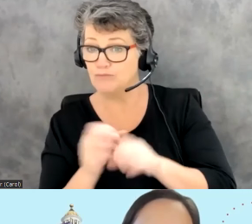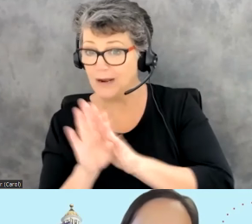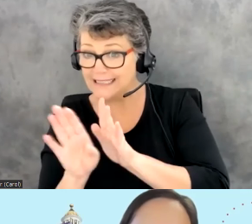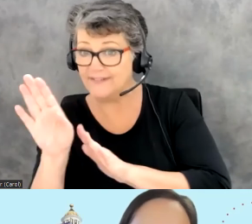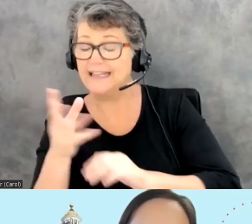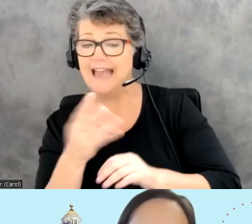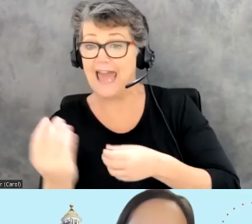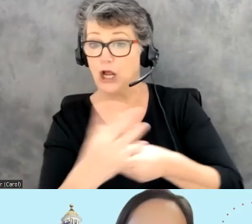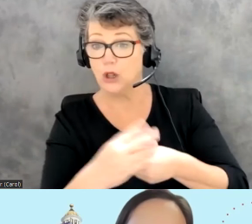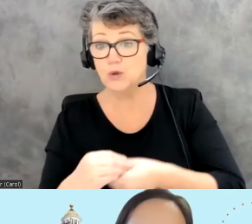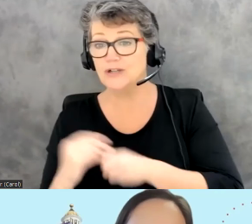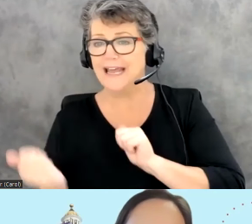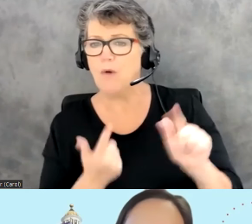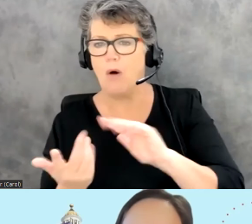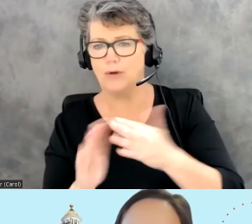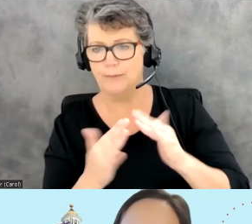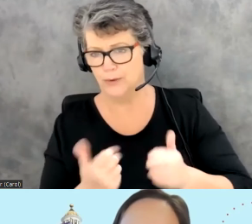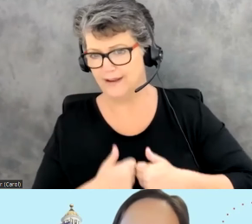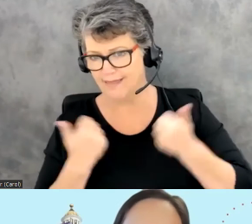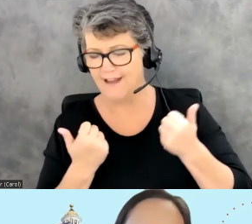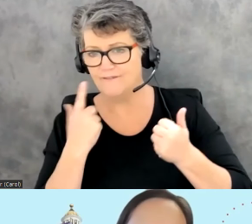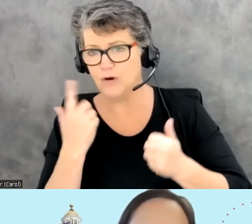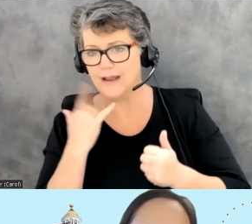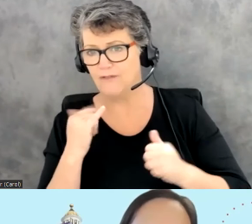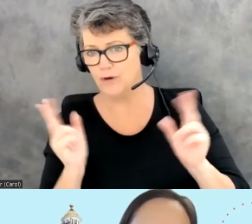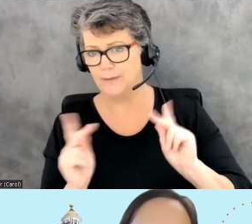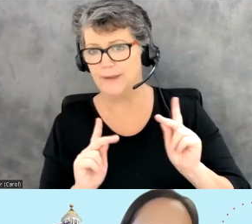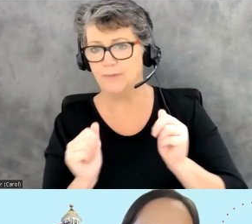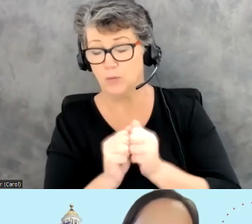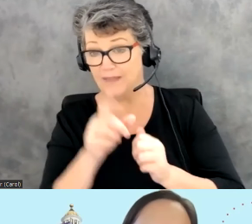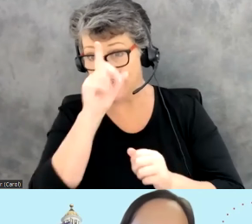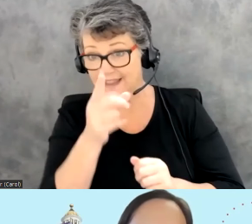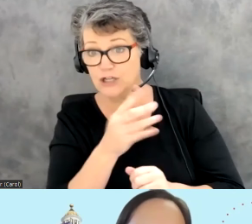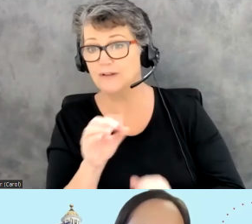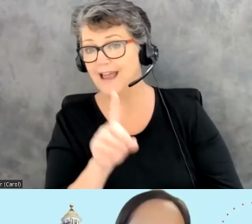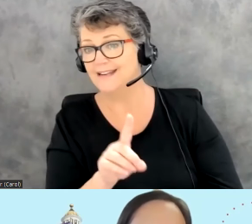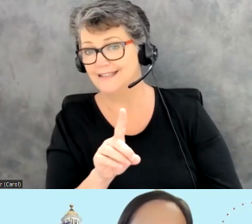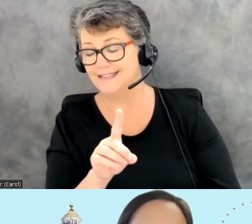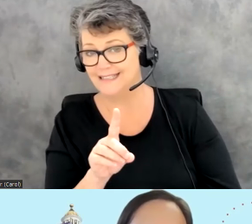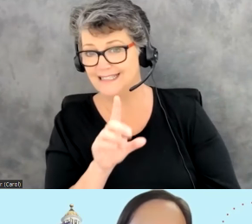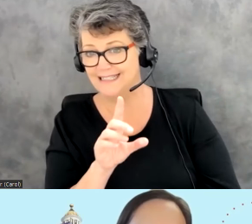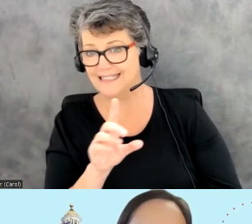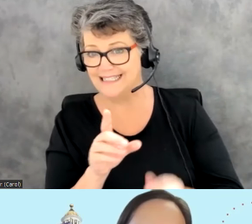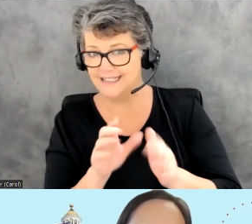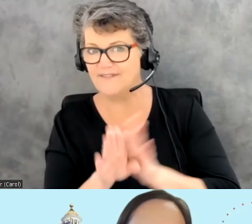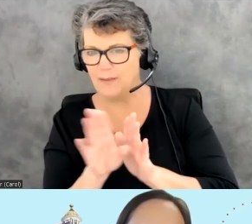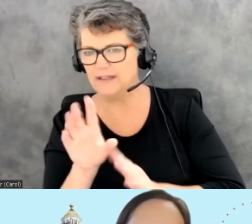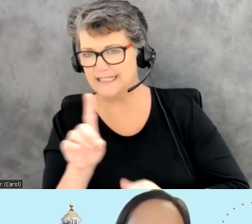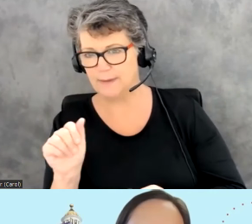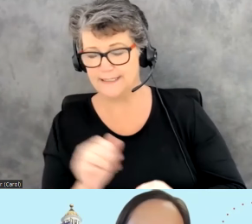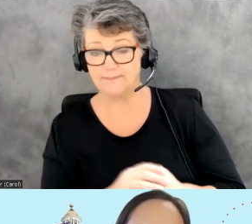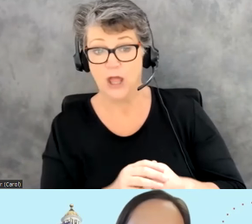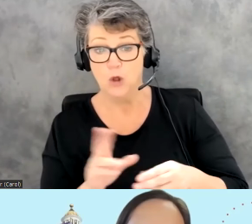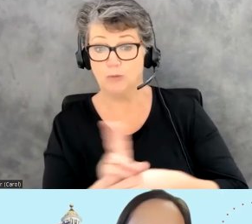in all aspects of community life for Californians with intellectual and developmental disabilities. And we'll be using the